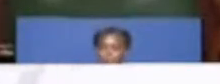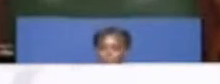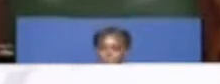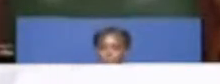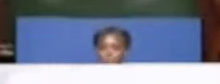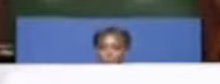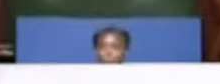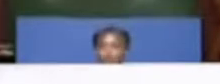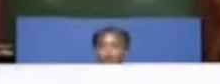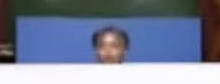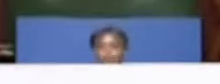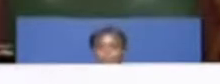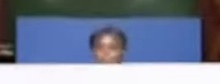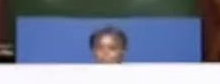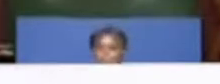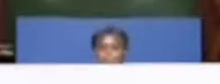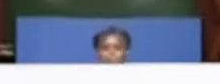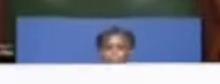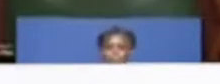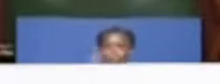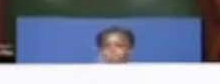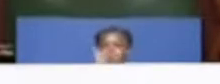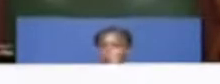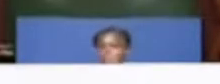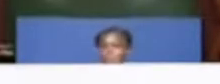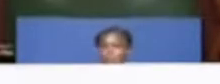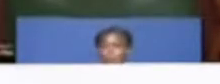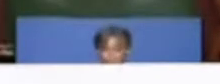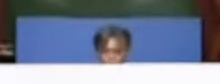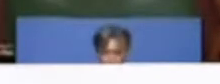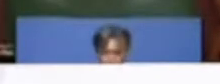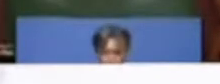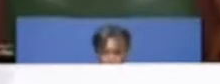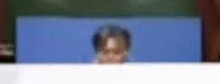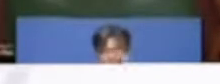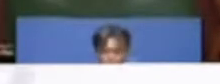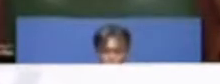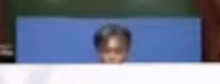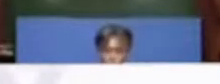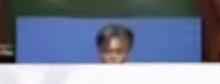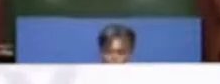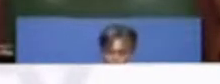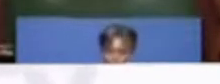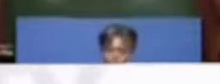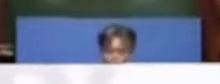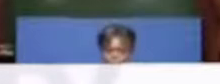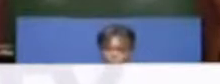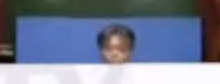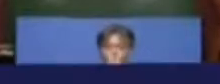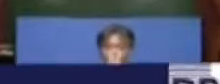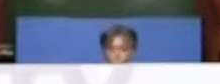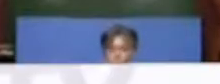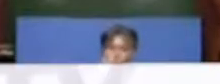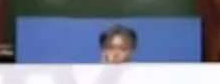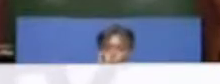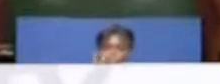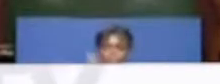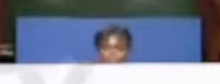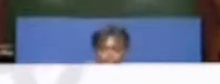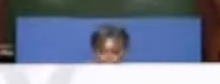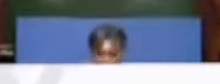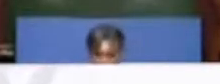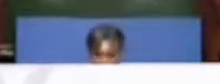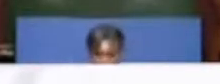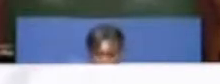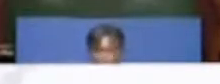have seen an increase in private investment also in the housing sector, amounting to some 2.12 trillion Kenya